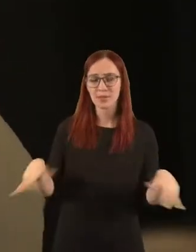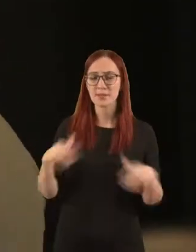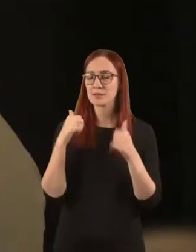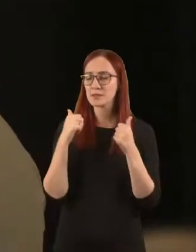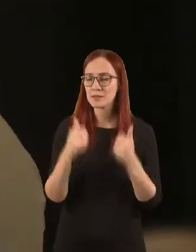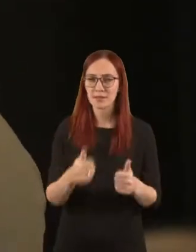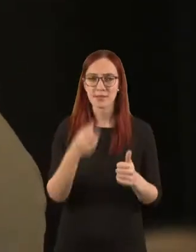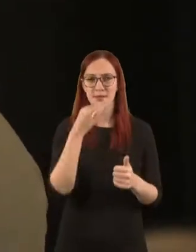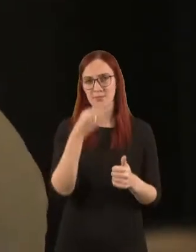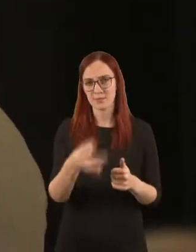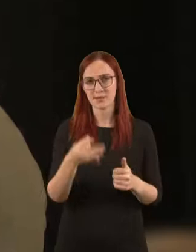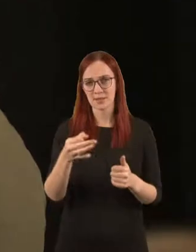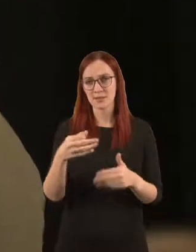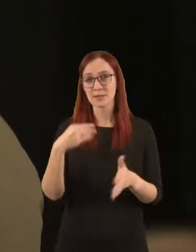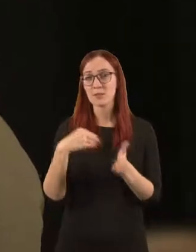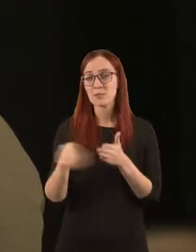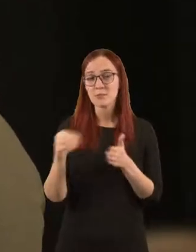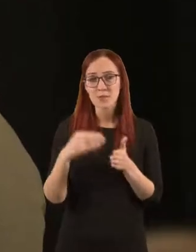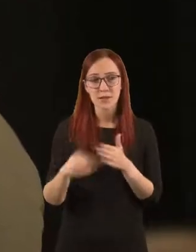solutions that are being proposed.